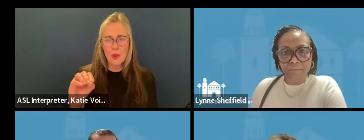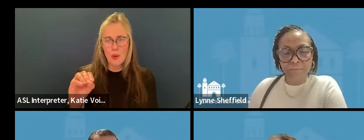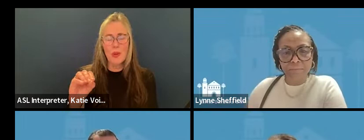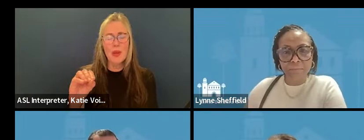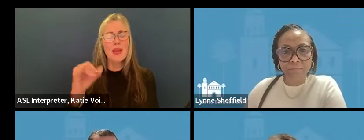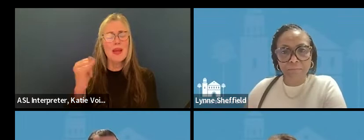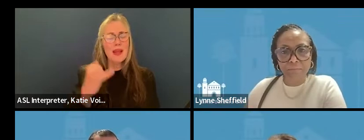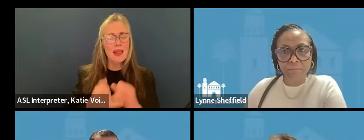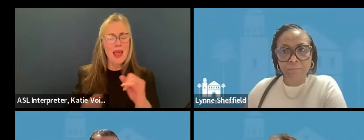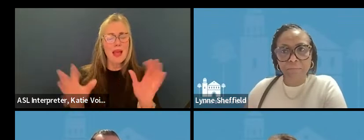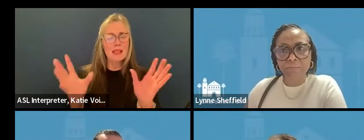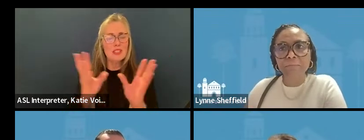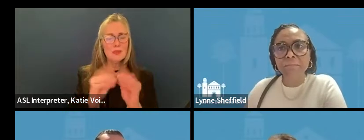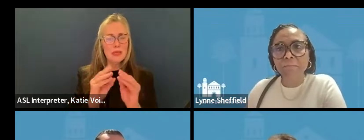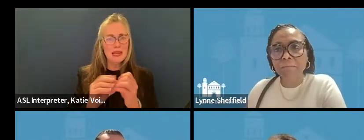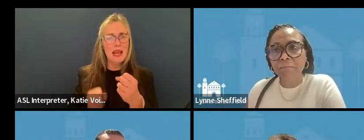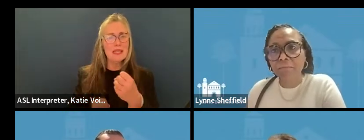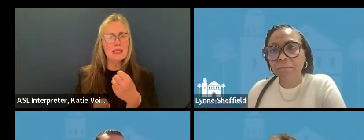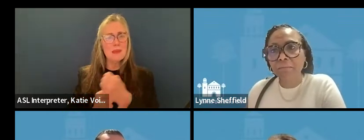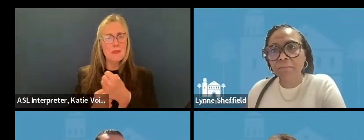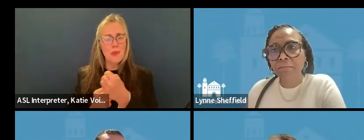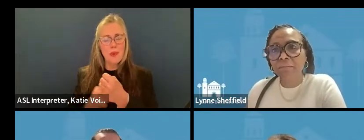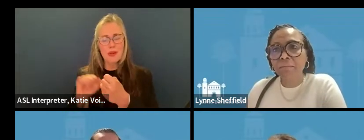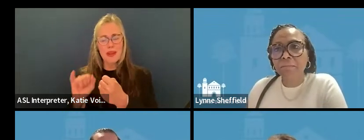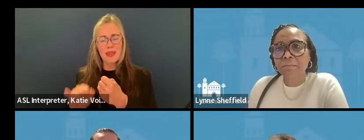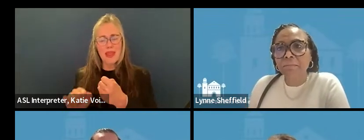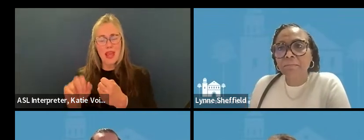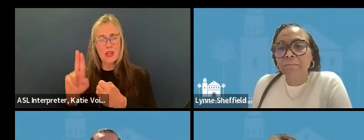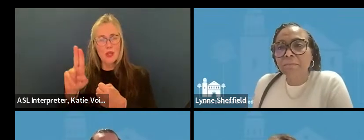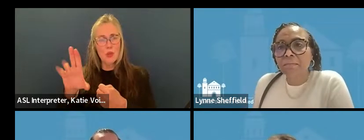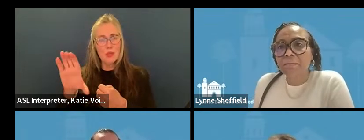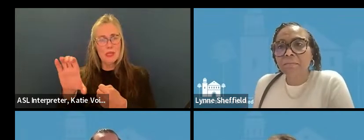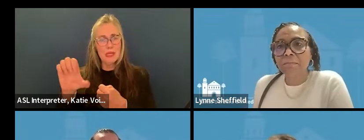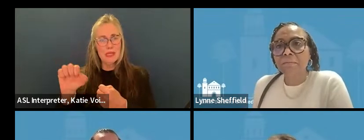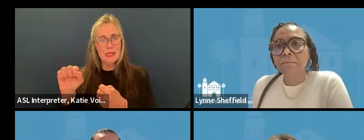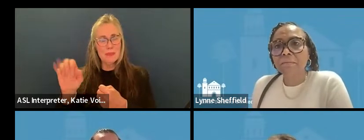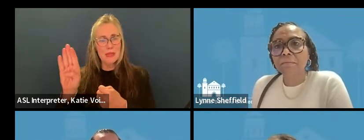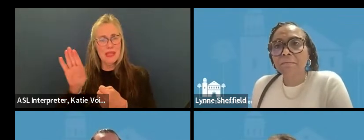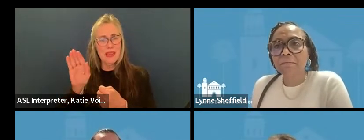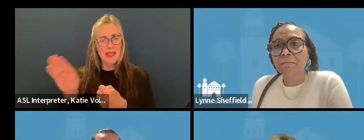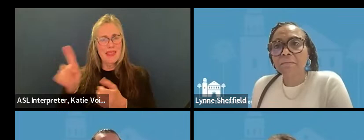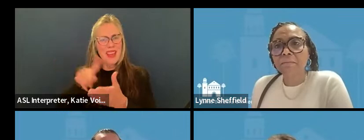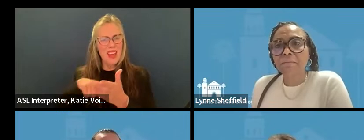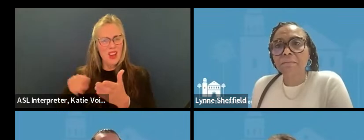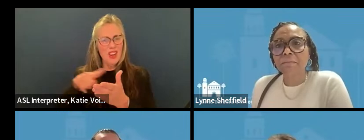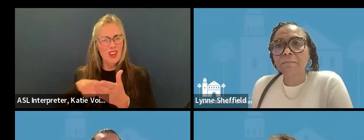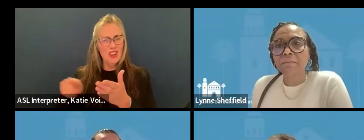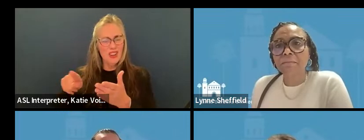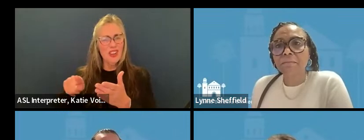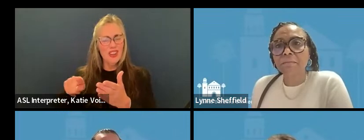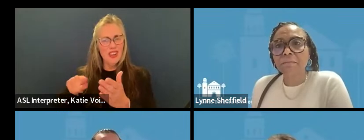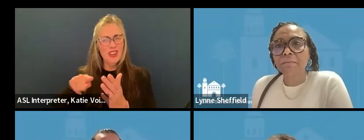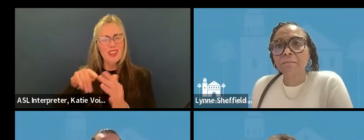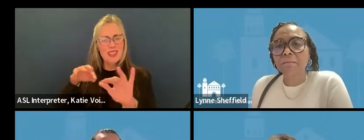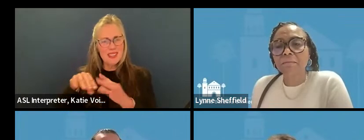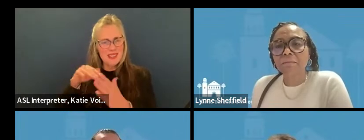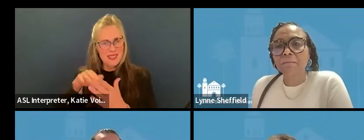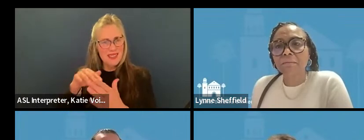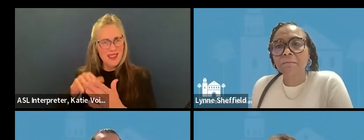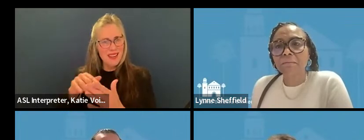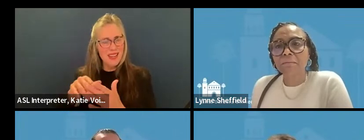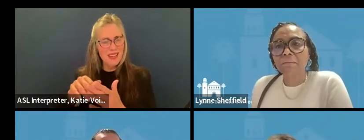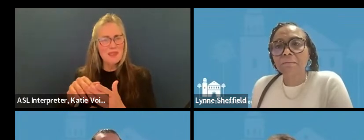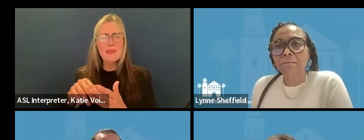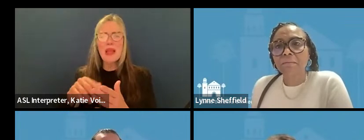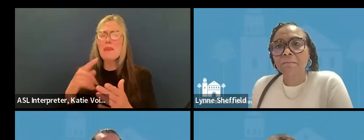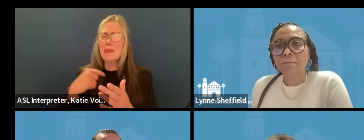meeting, the study by UCSB. So certainly I could not agree more with Mr. Escobedo that we